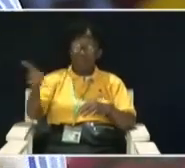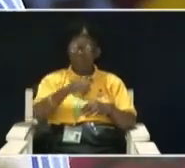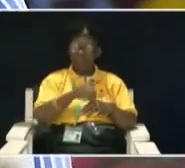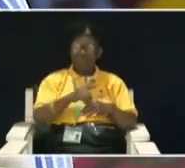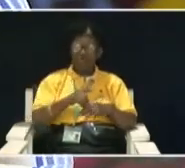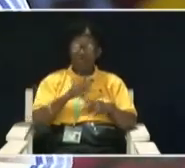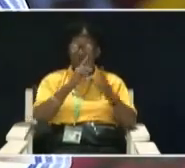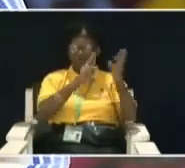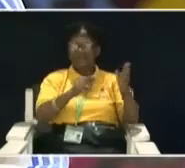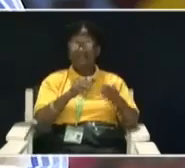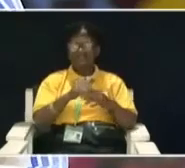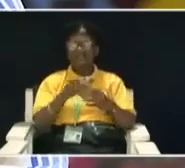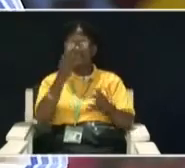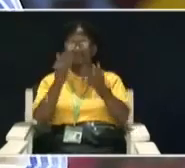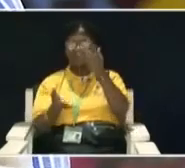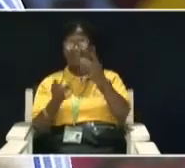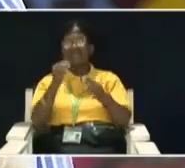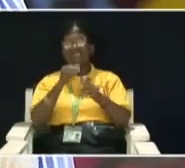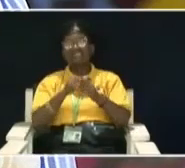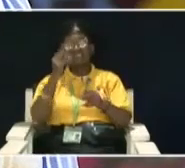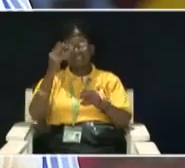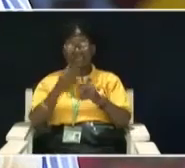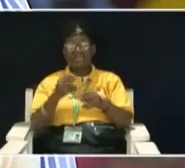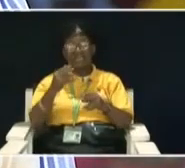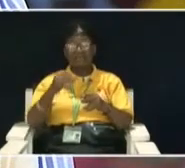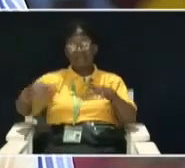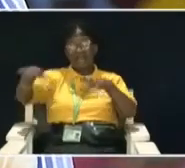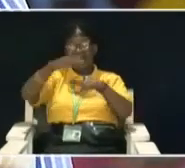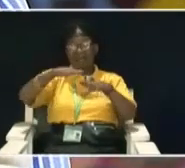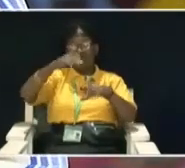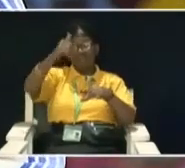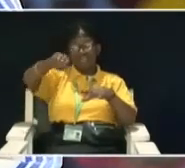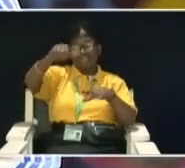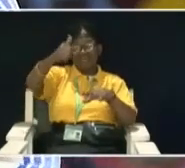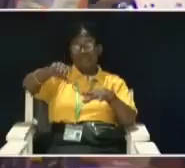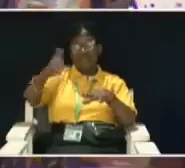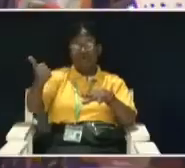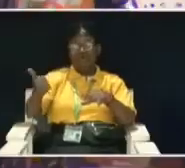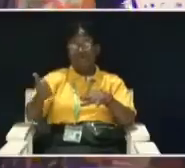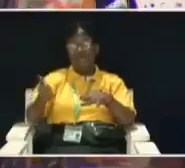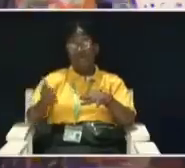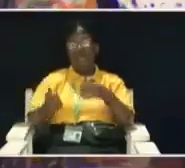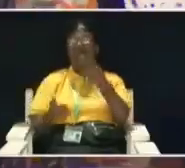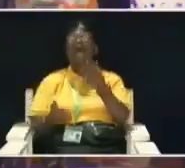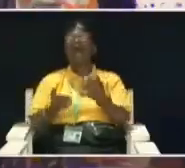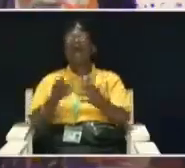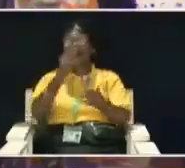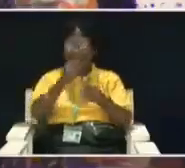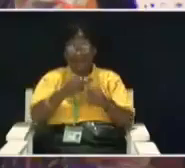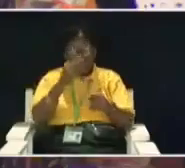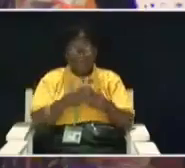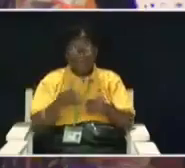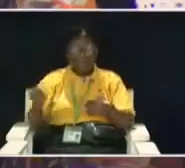that's above every other name, you are coming out of that fire for promotion.